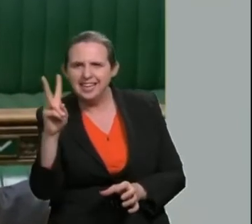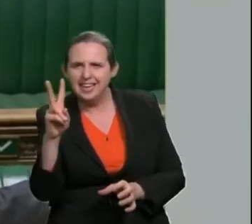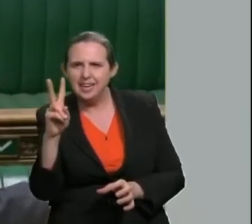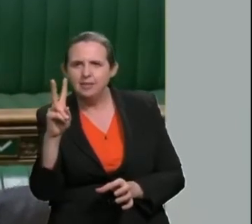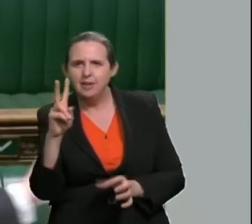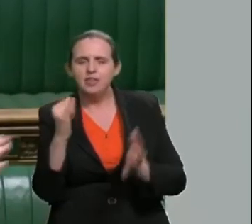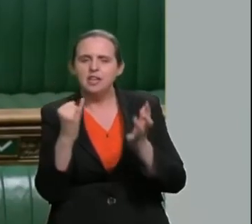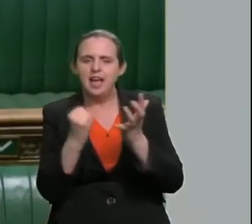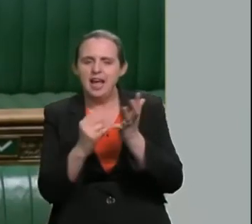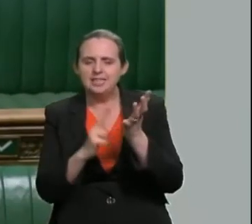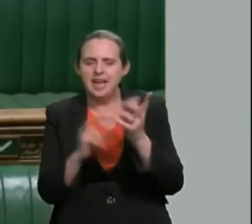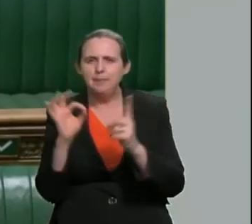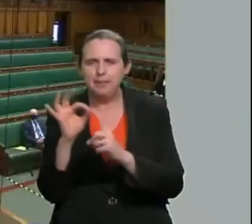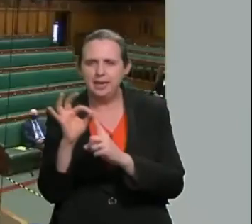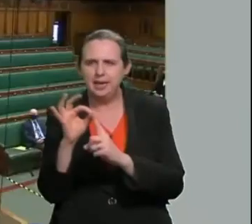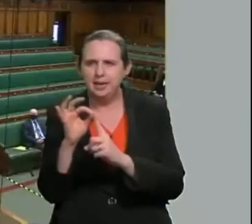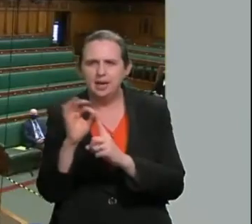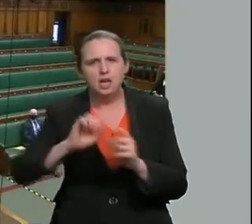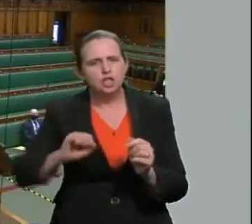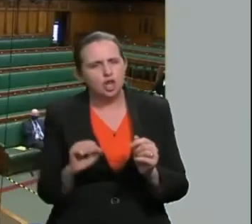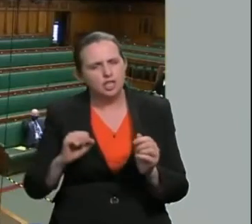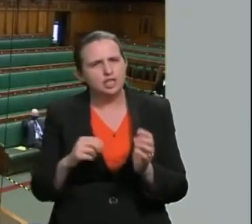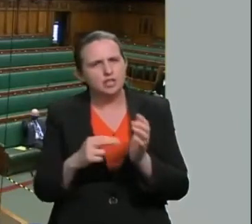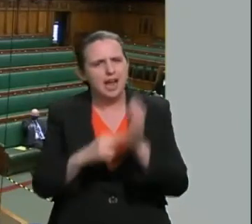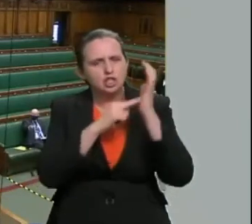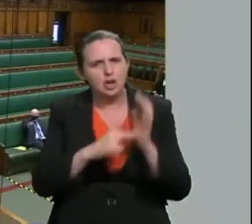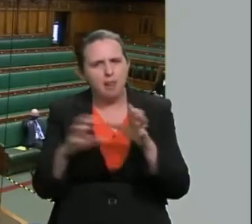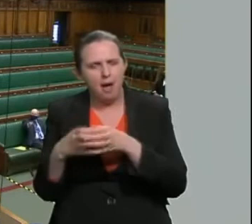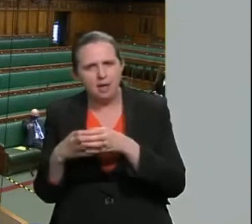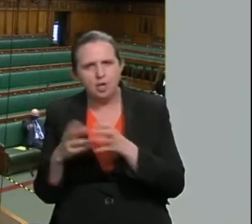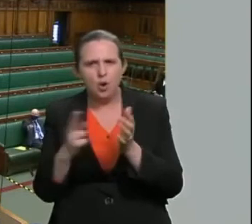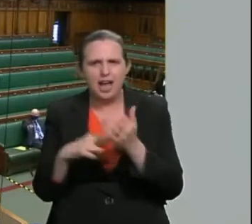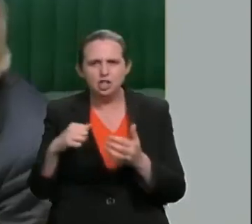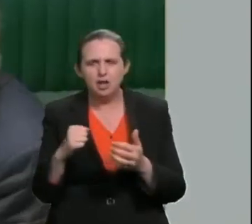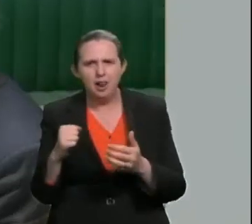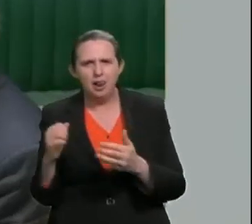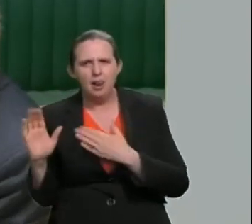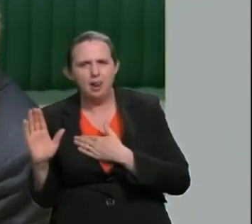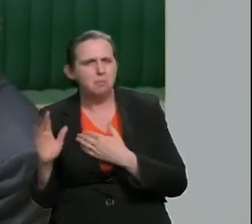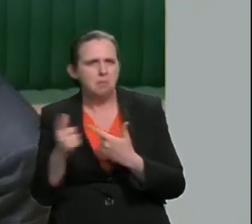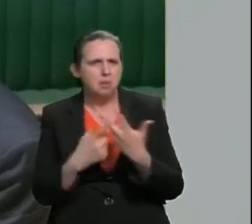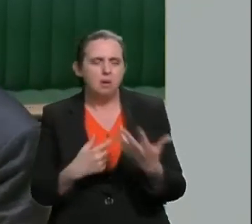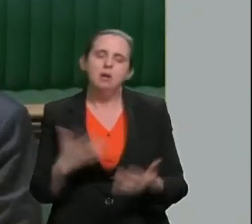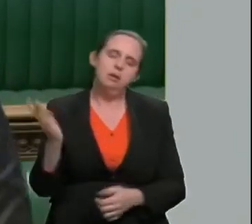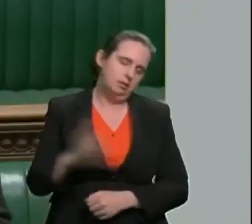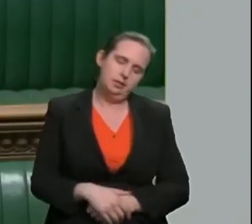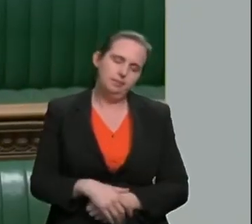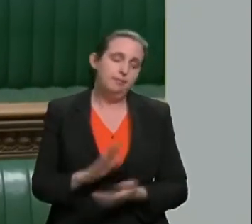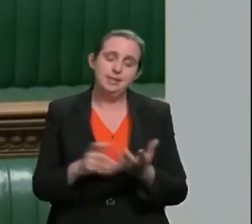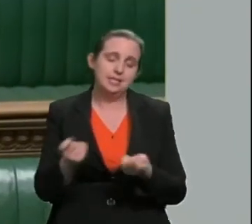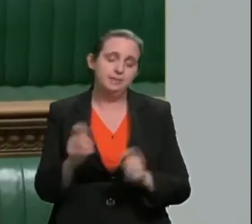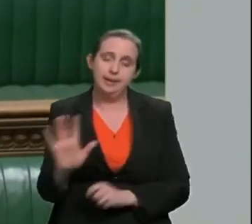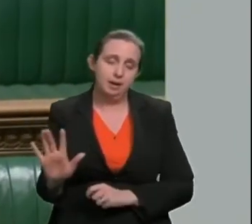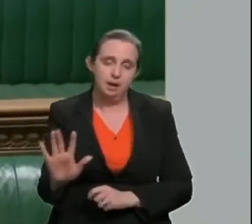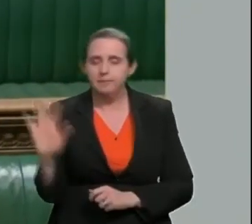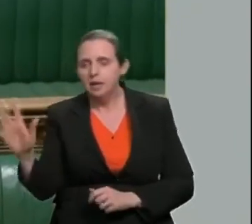National, I don't know whether they're nationalists or not. Perhaps they could clear it up. Whether they think, maybe are they? It's up earlier for you. Are they a national